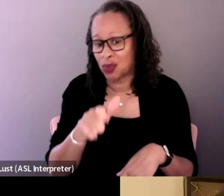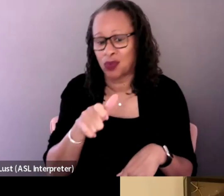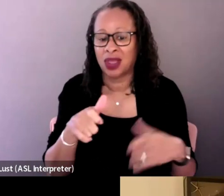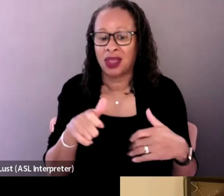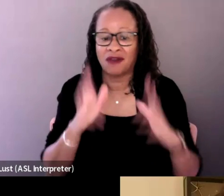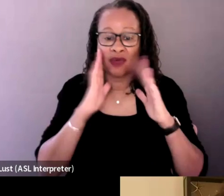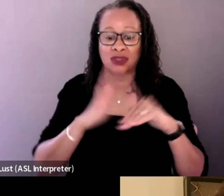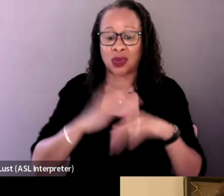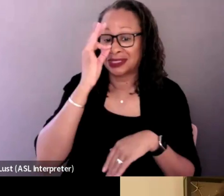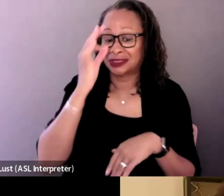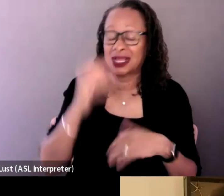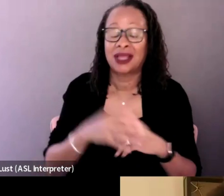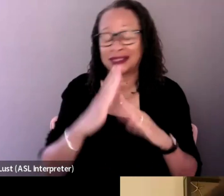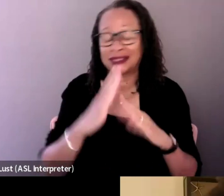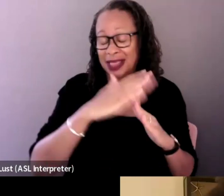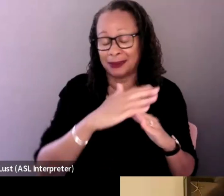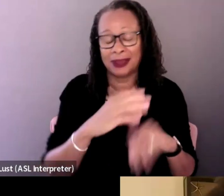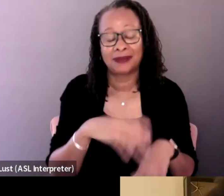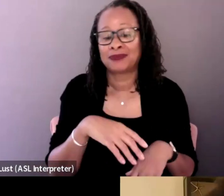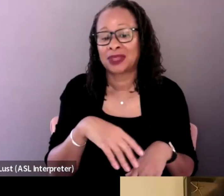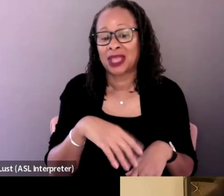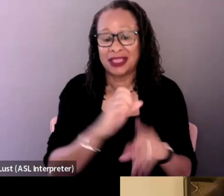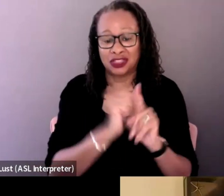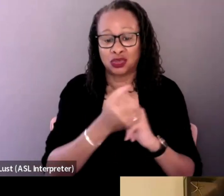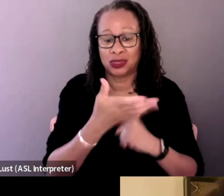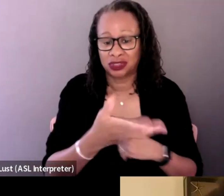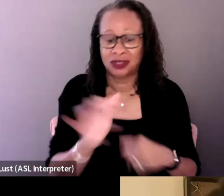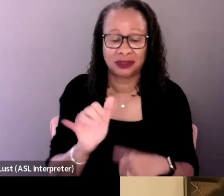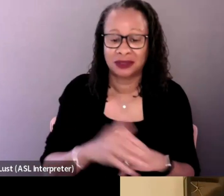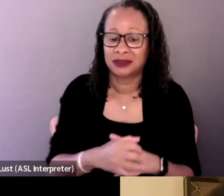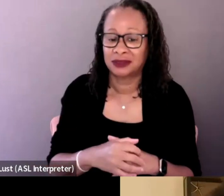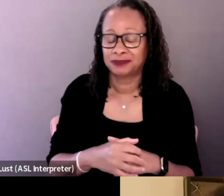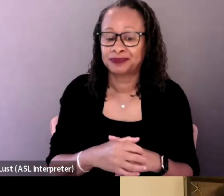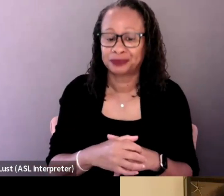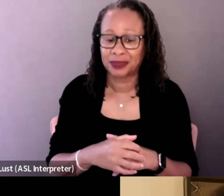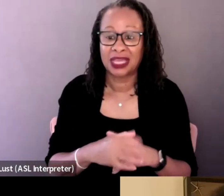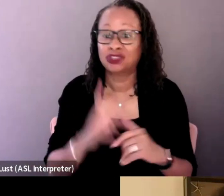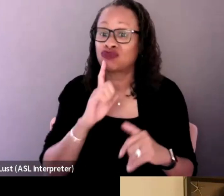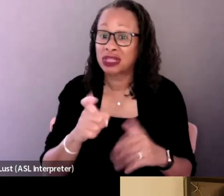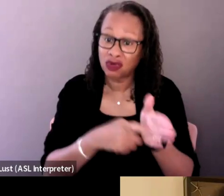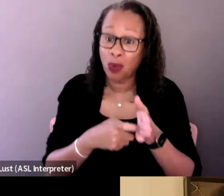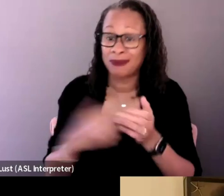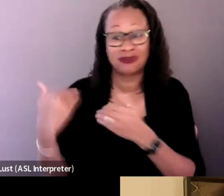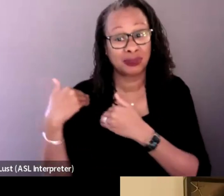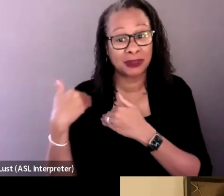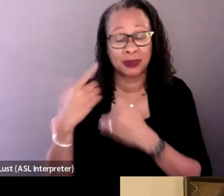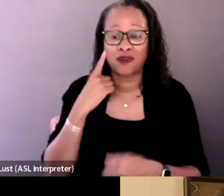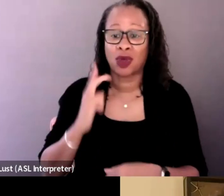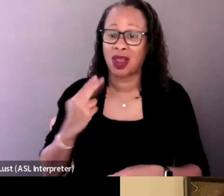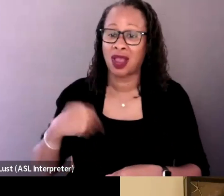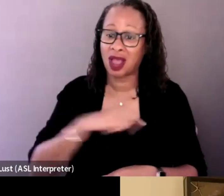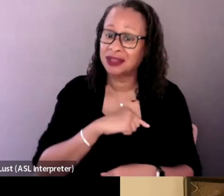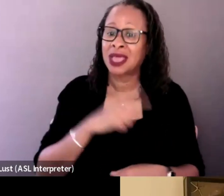Afghanistan and the situation with the Taliban as if we're doing charity for Afghanistan. It's rather an obligation on us because the situation they are